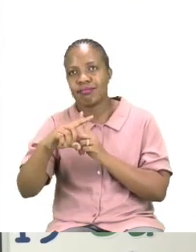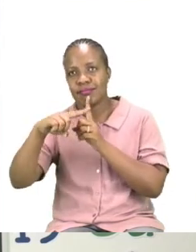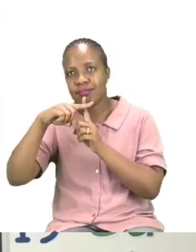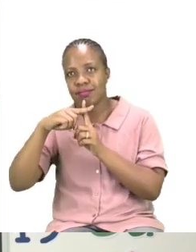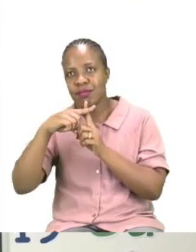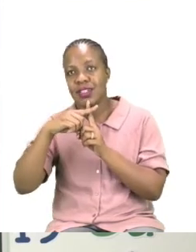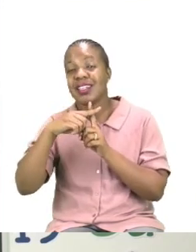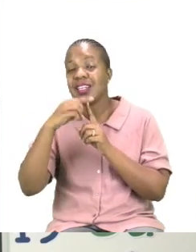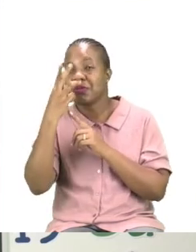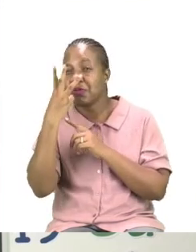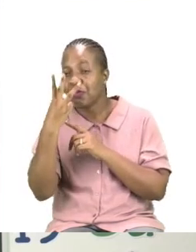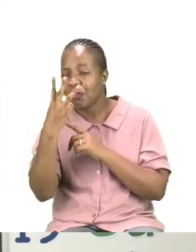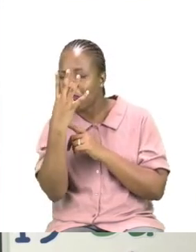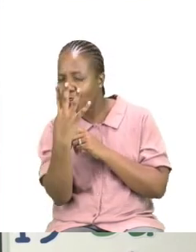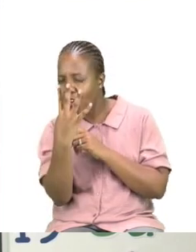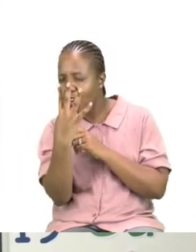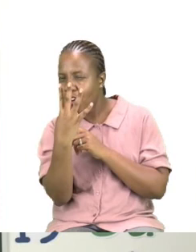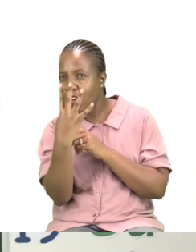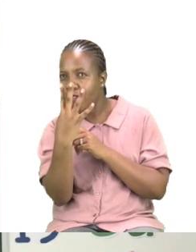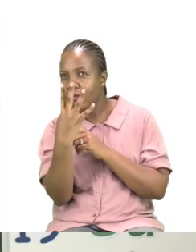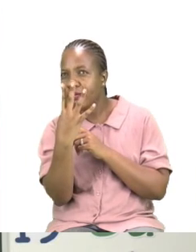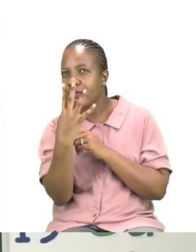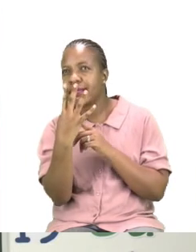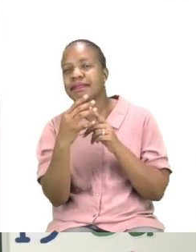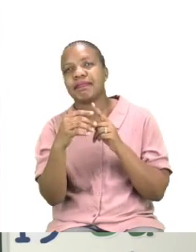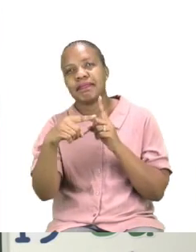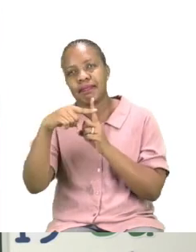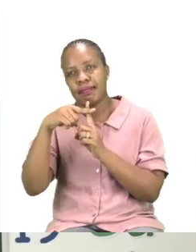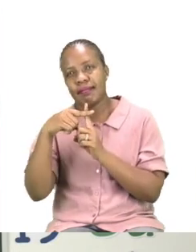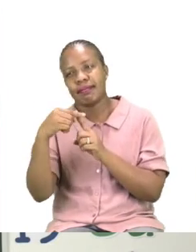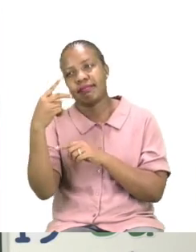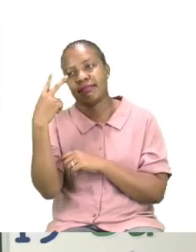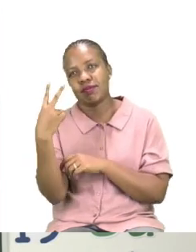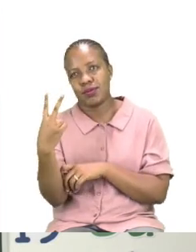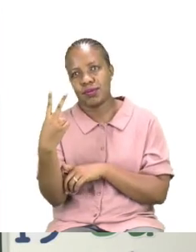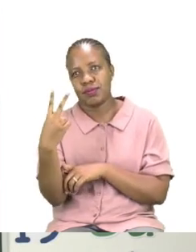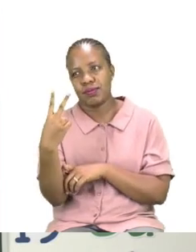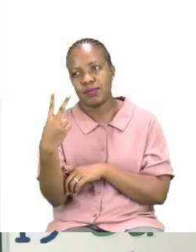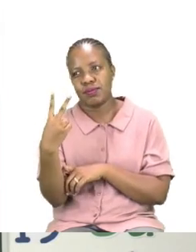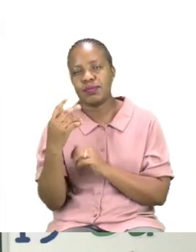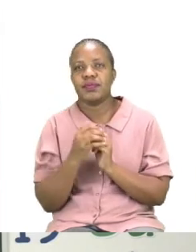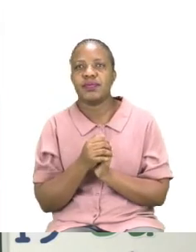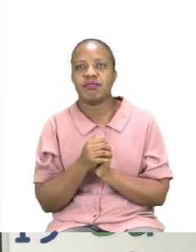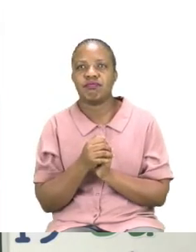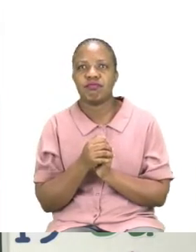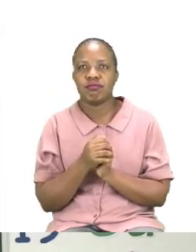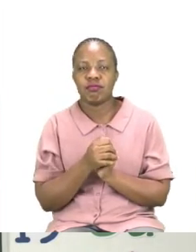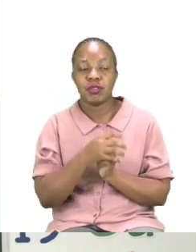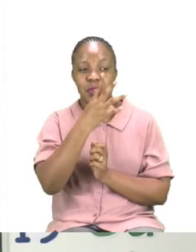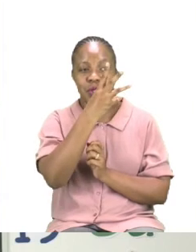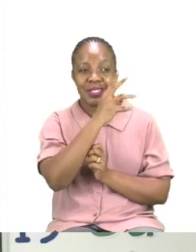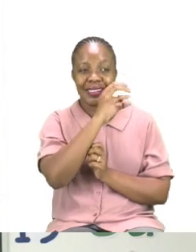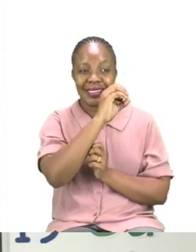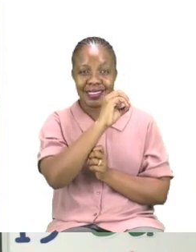next unit, which is 2. So we say plus 2. Now we